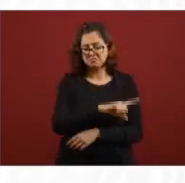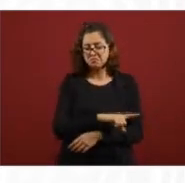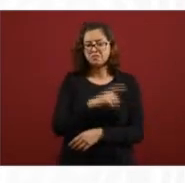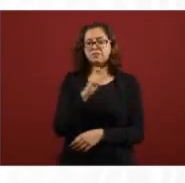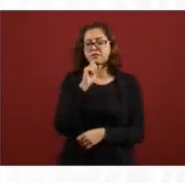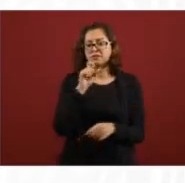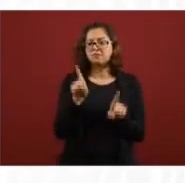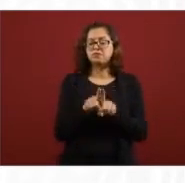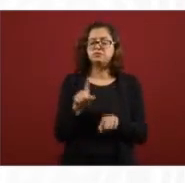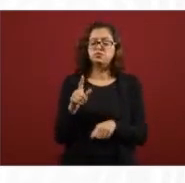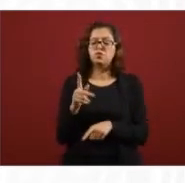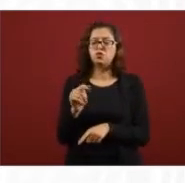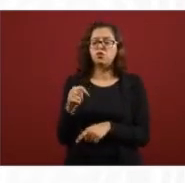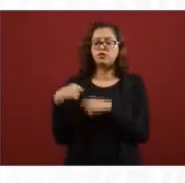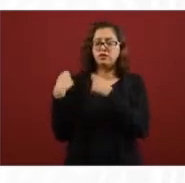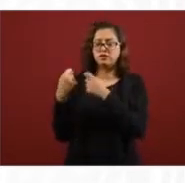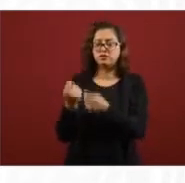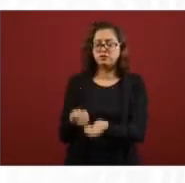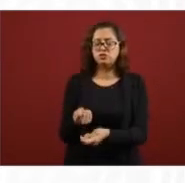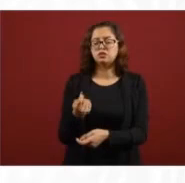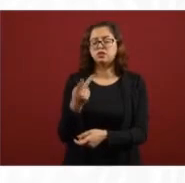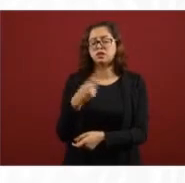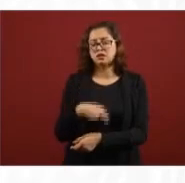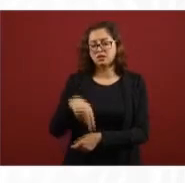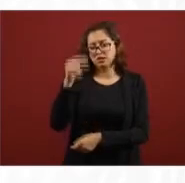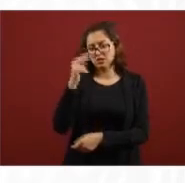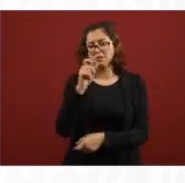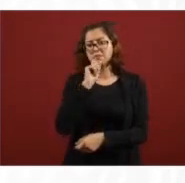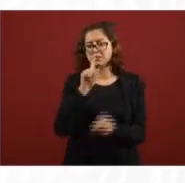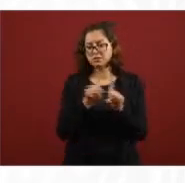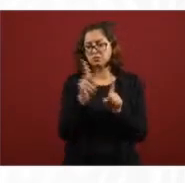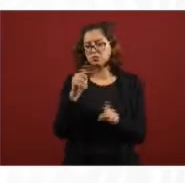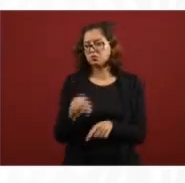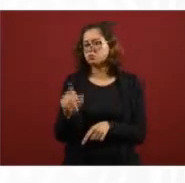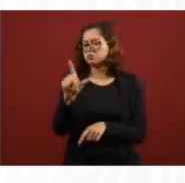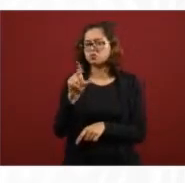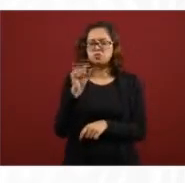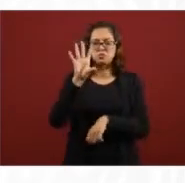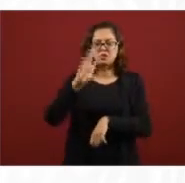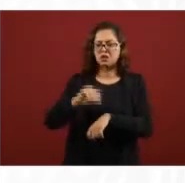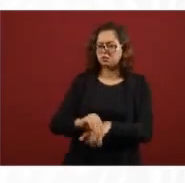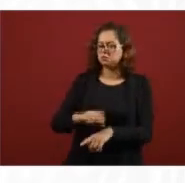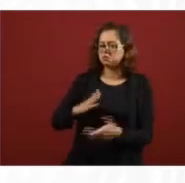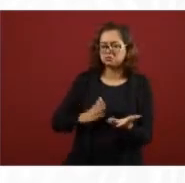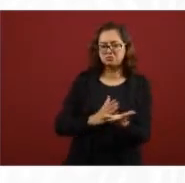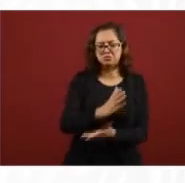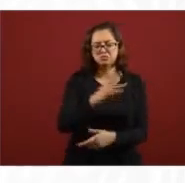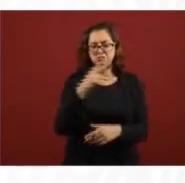putting it on the monitor so you can see who not to buy from.